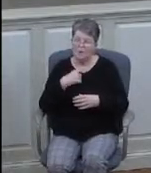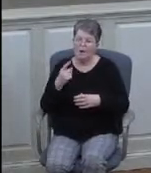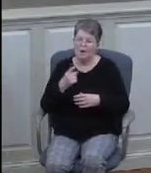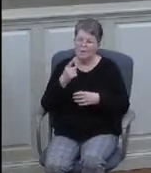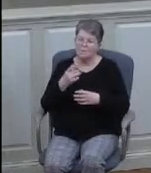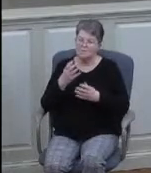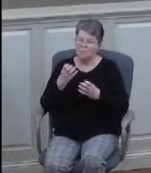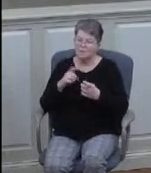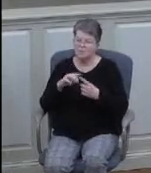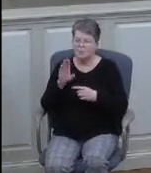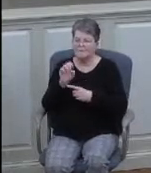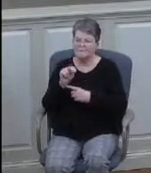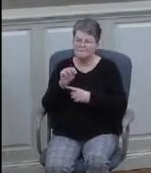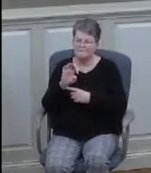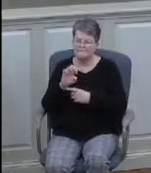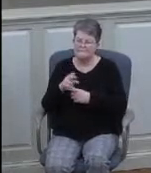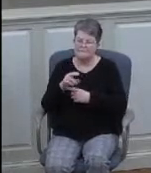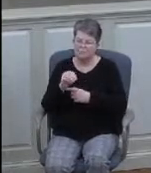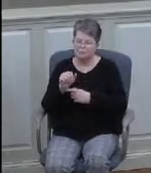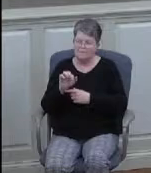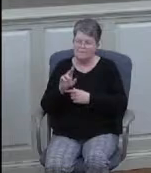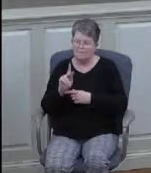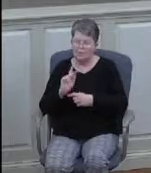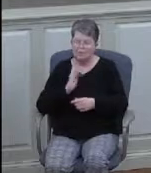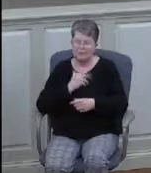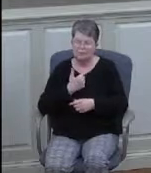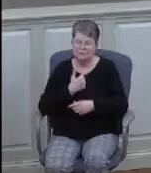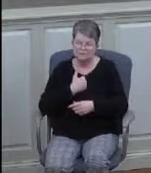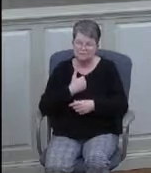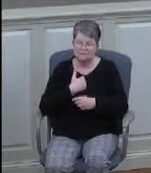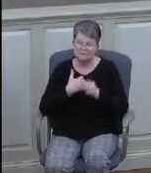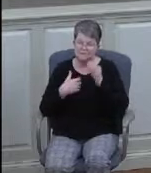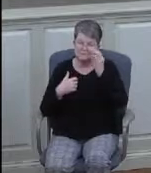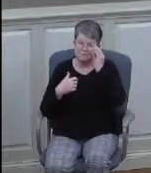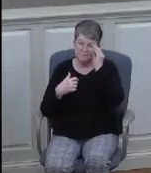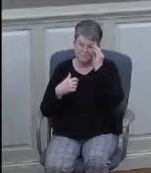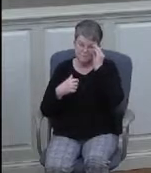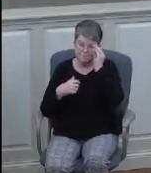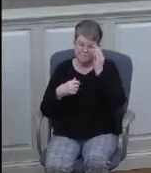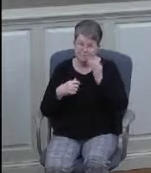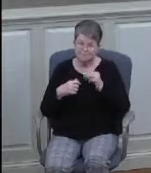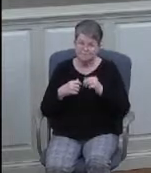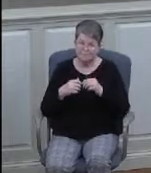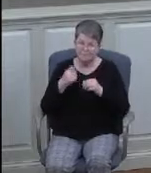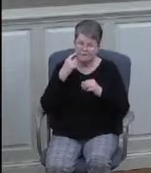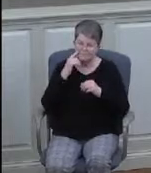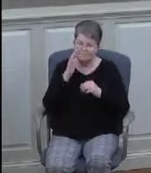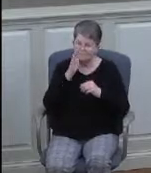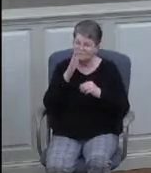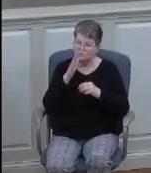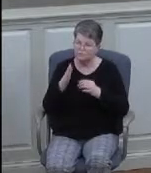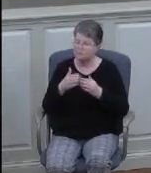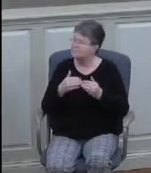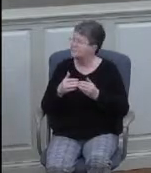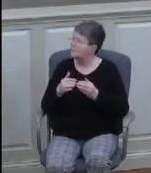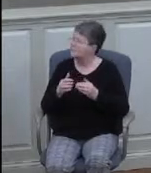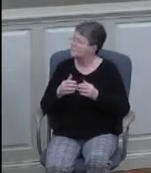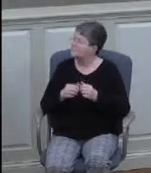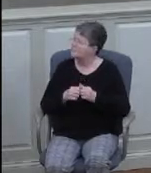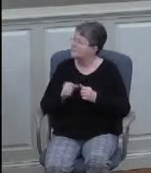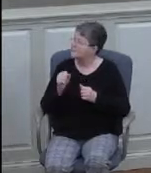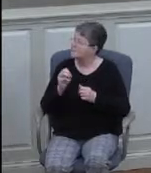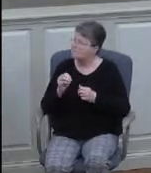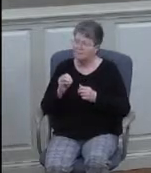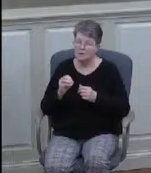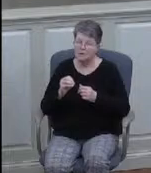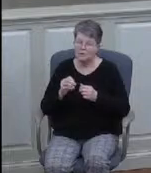benchmark ourselves, and as we collect this data, I think we'll have better benchmarks going forward. So with,